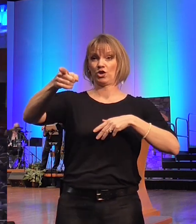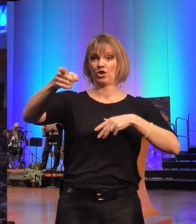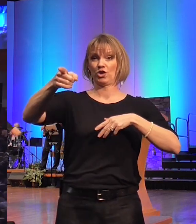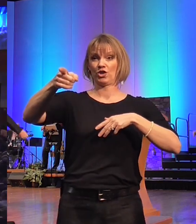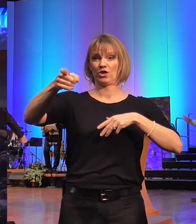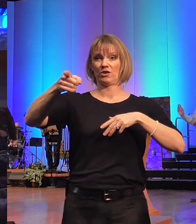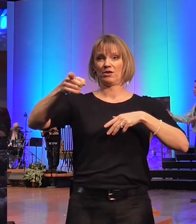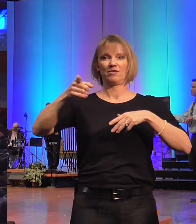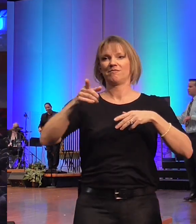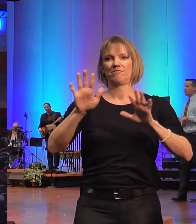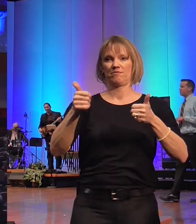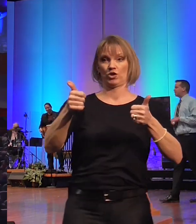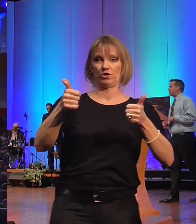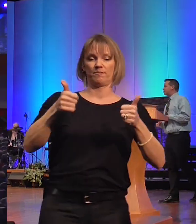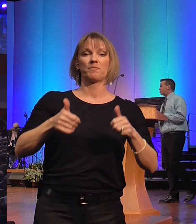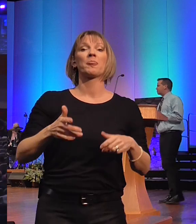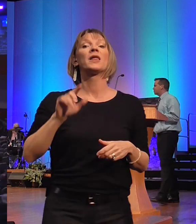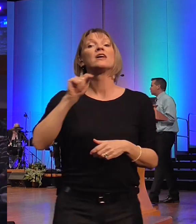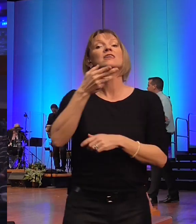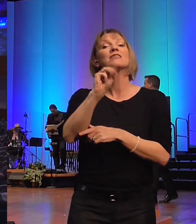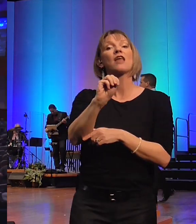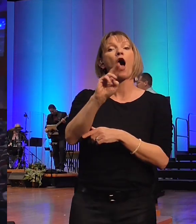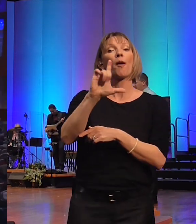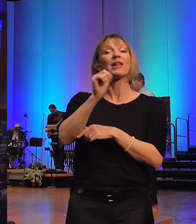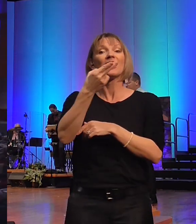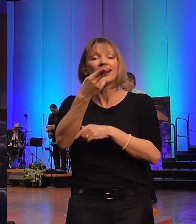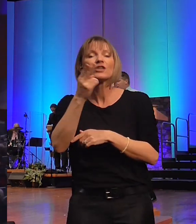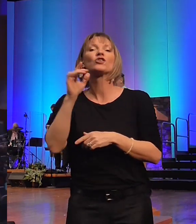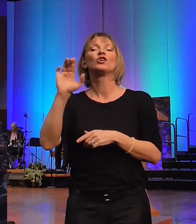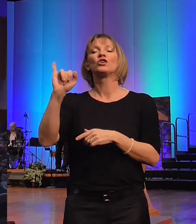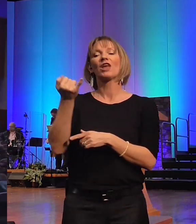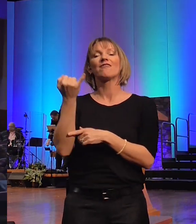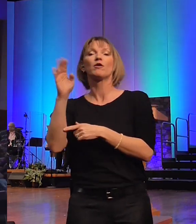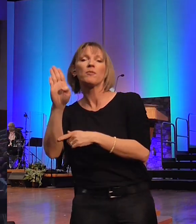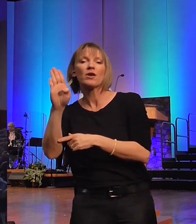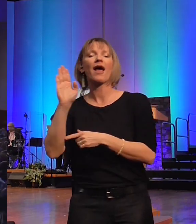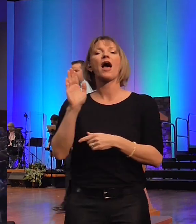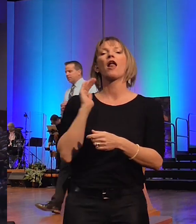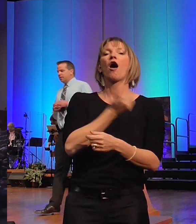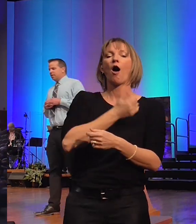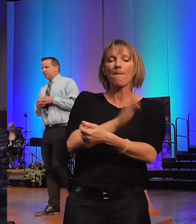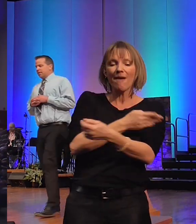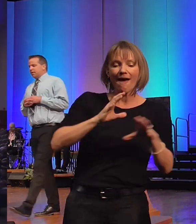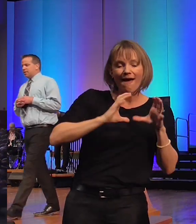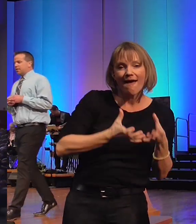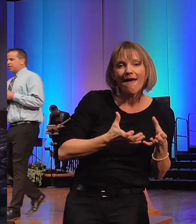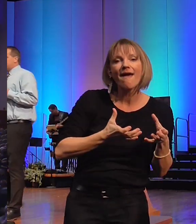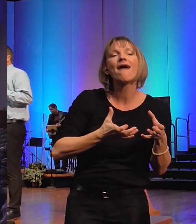Our incredible music director, everyone, Tom Litch, Jennifer Burnett, Mile High Band.